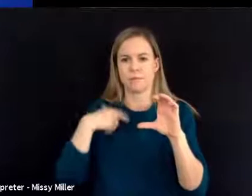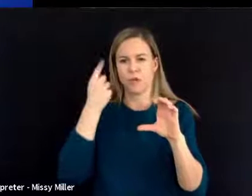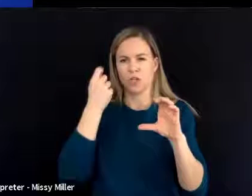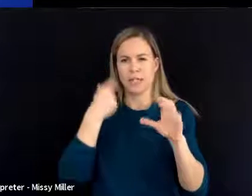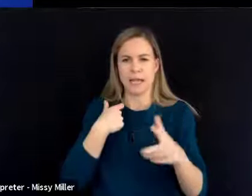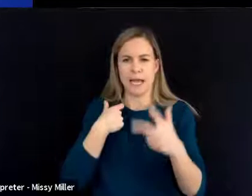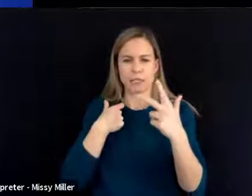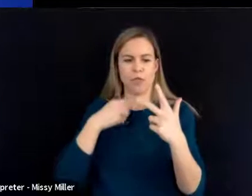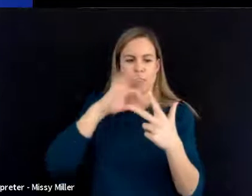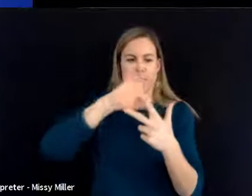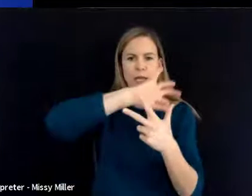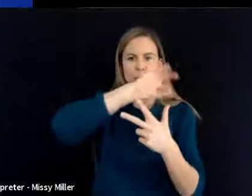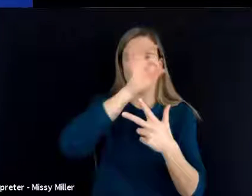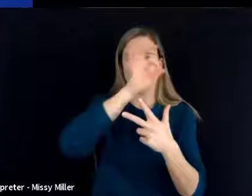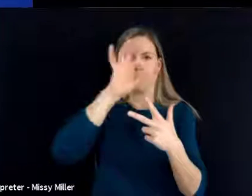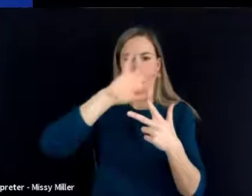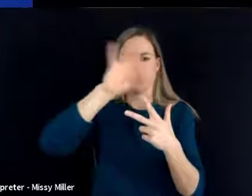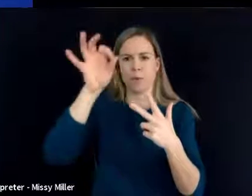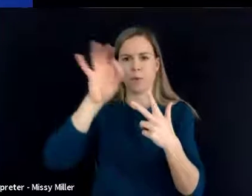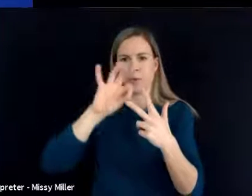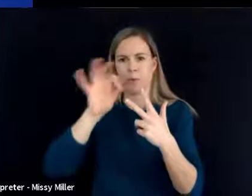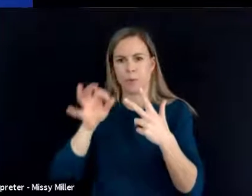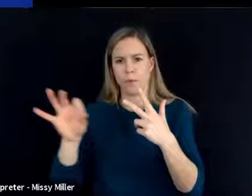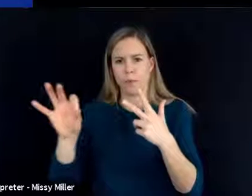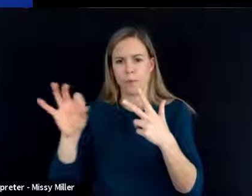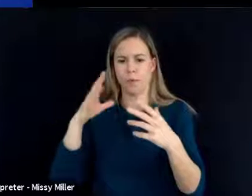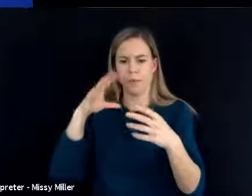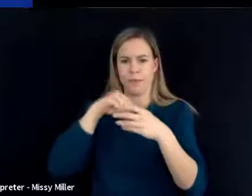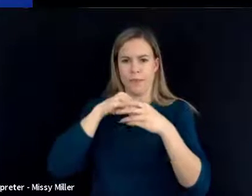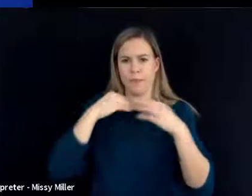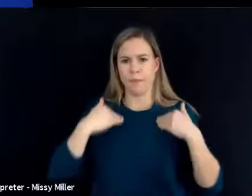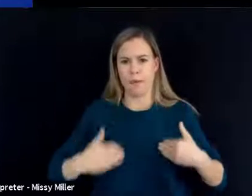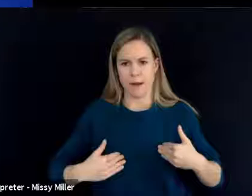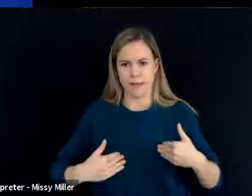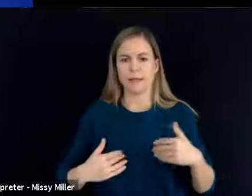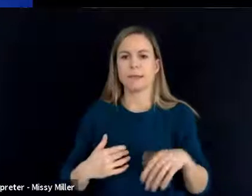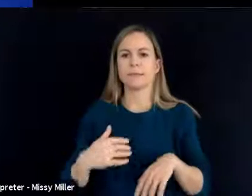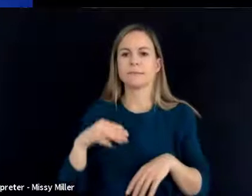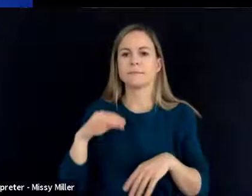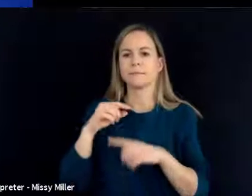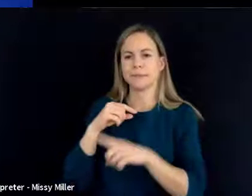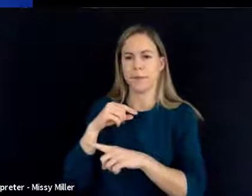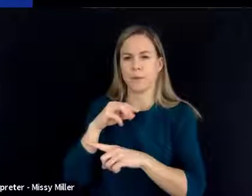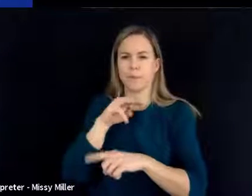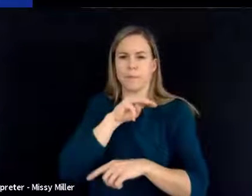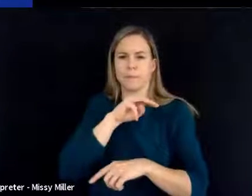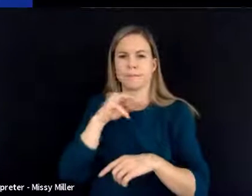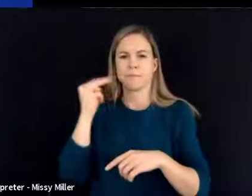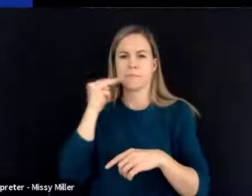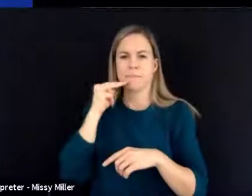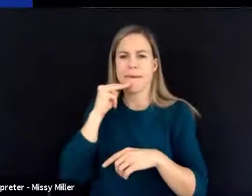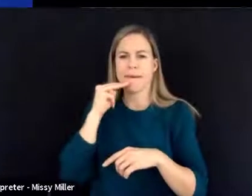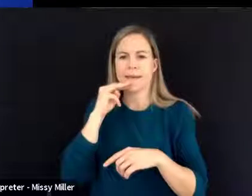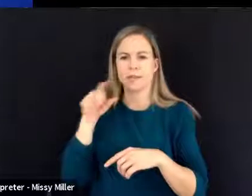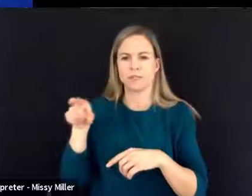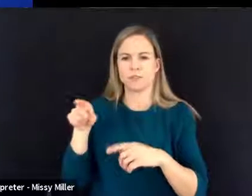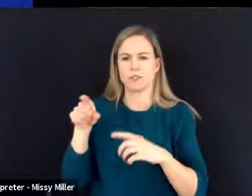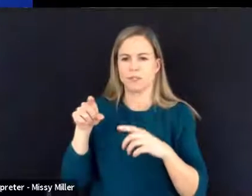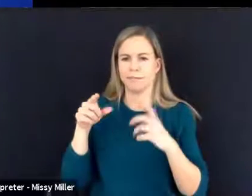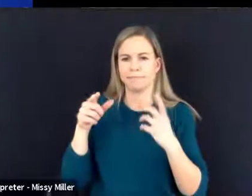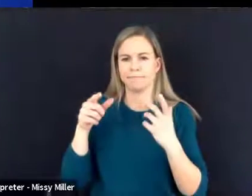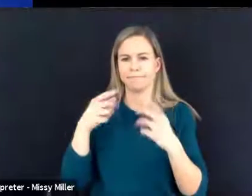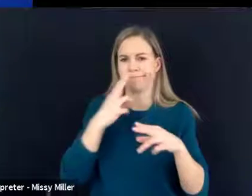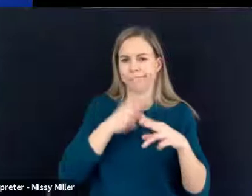canals that operate in the three planes of the body. And as Megan mentioned when she introduced our talk to you